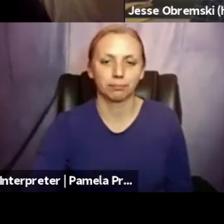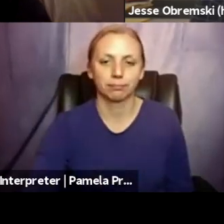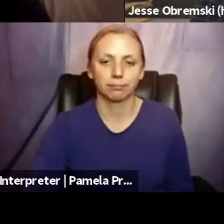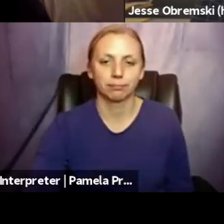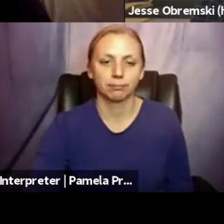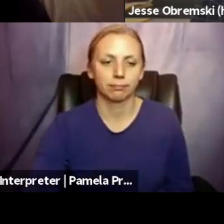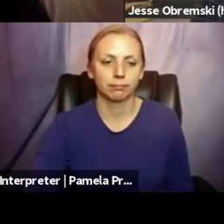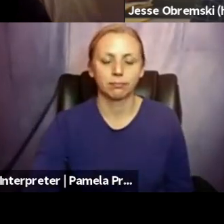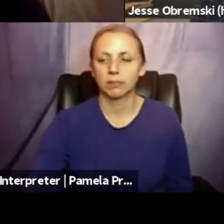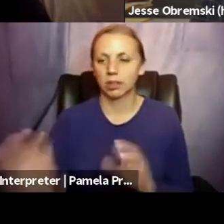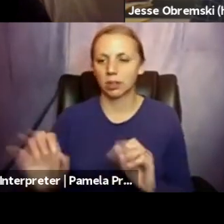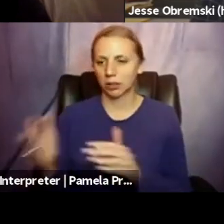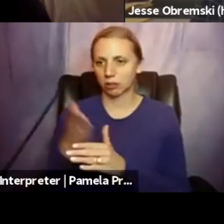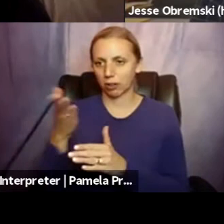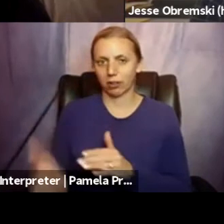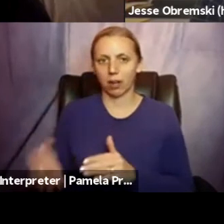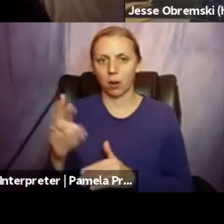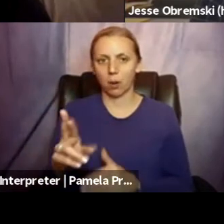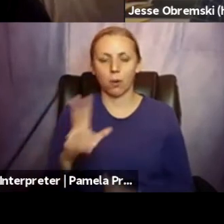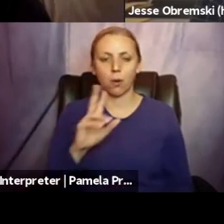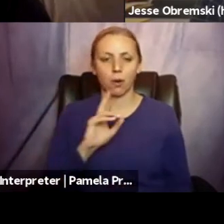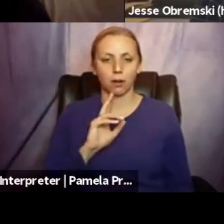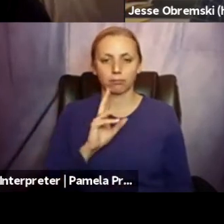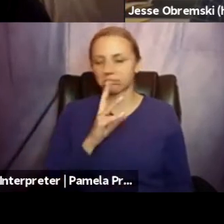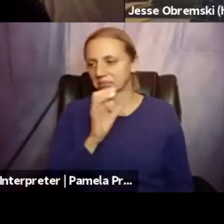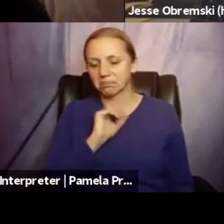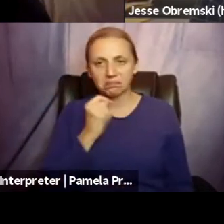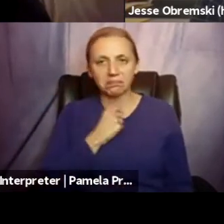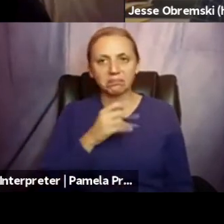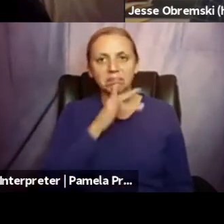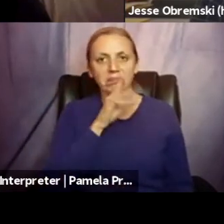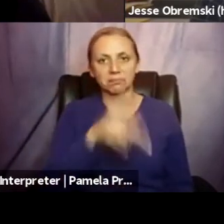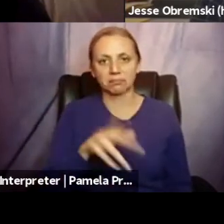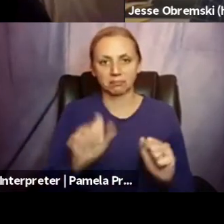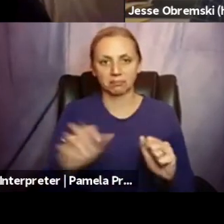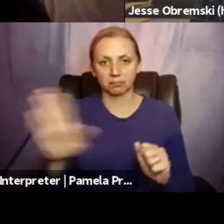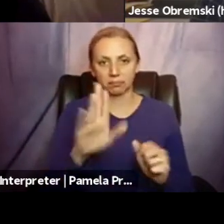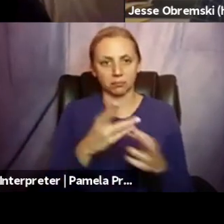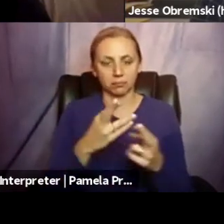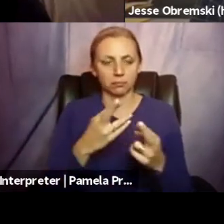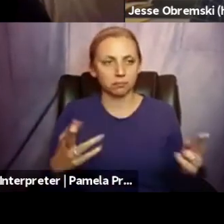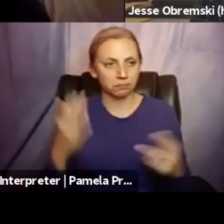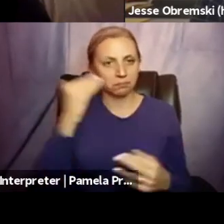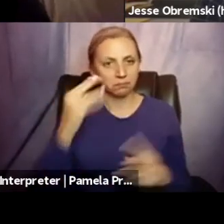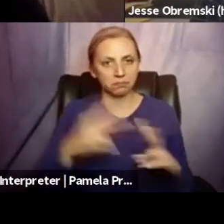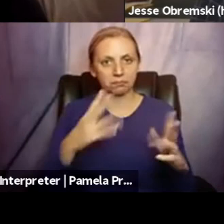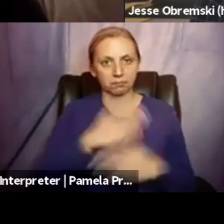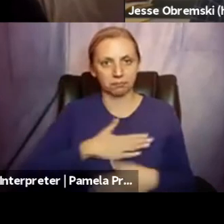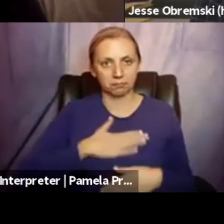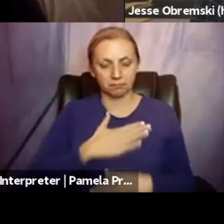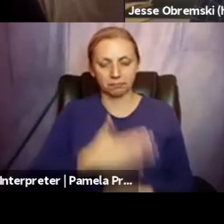yourself. This is a space for all of us. So all of your resources and knowledge is very much valued and appreciated.